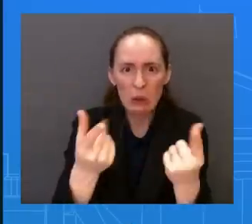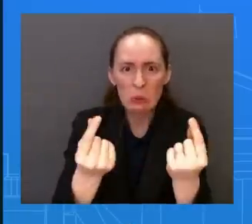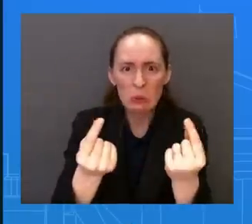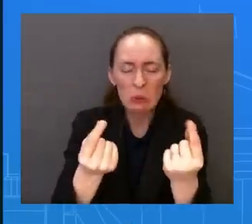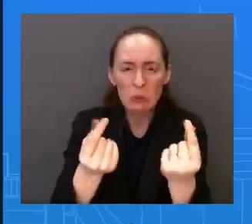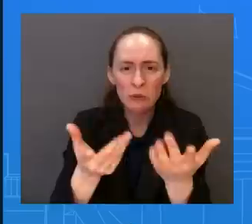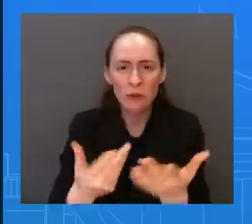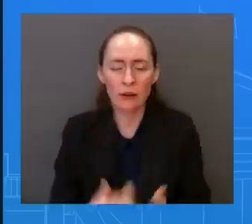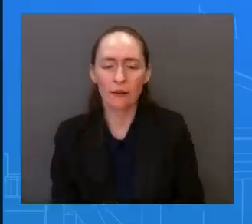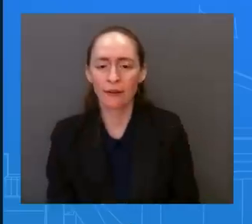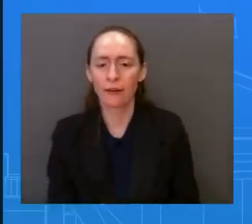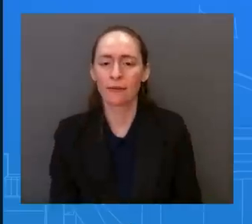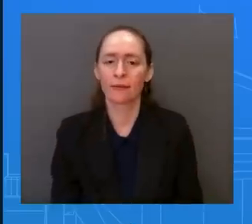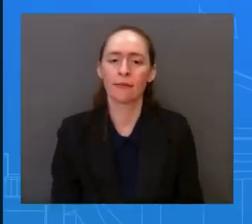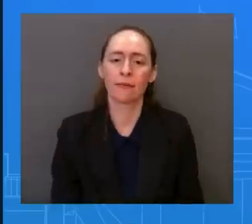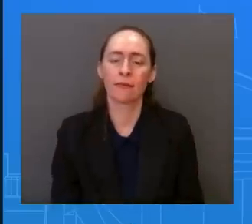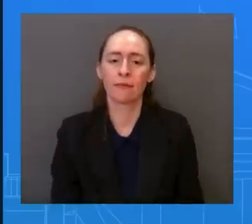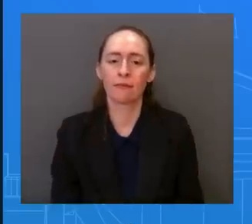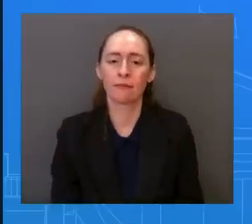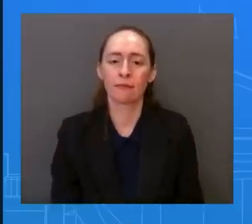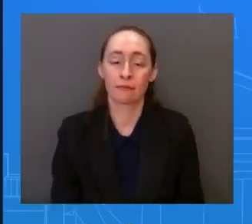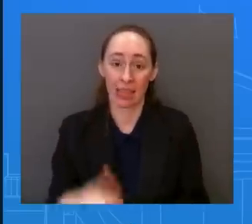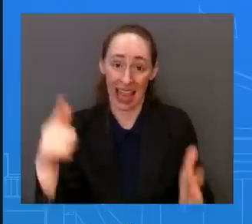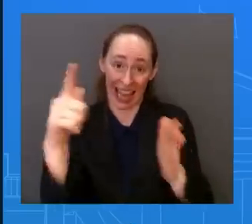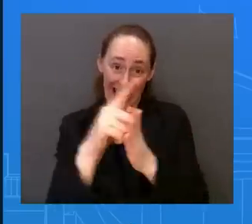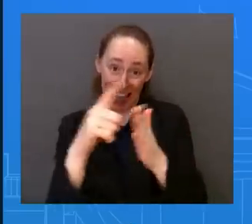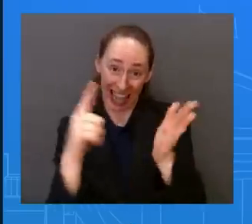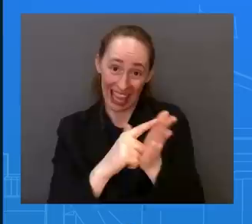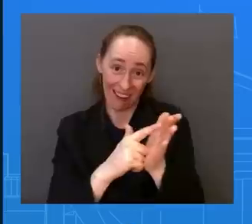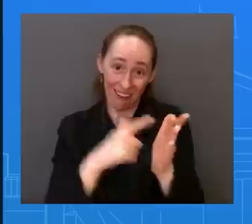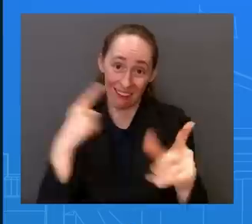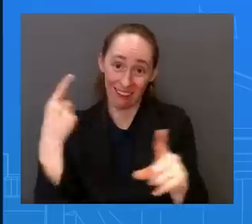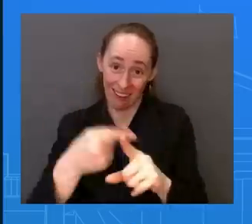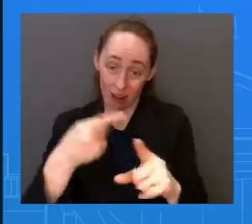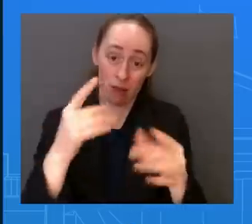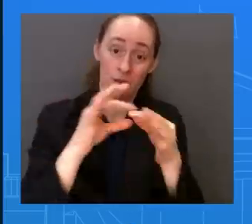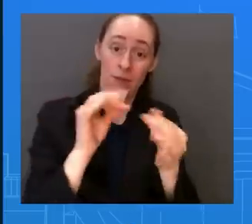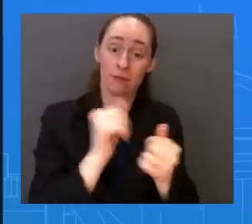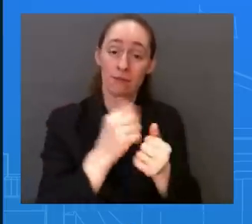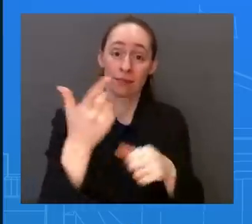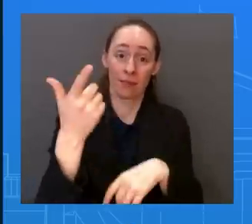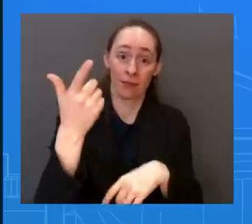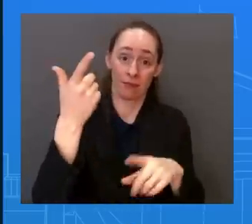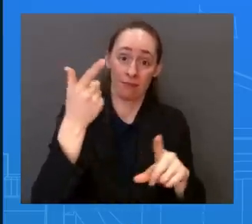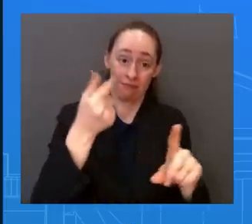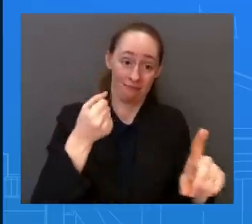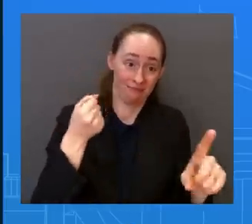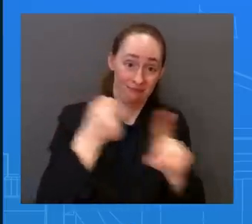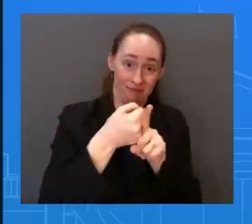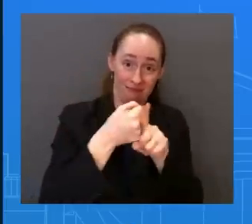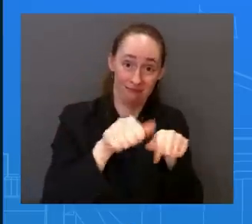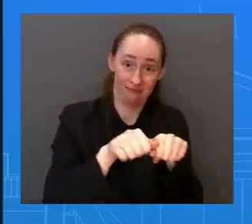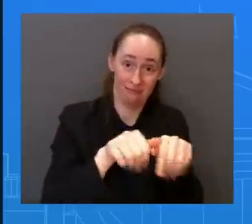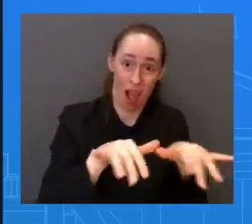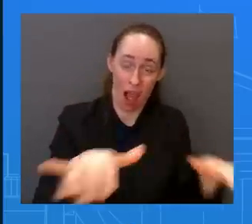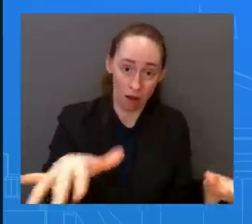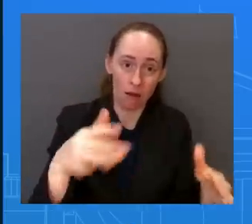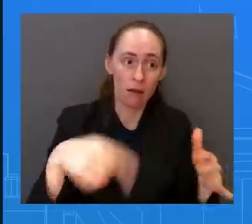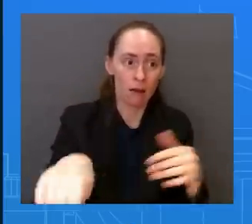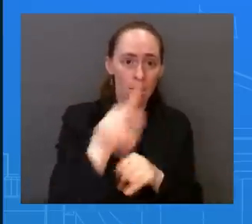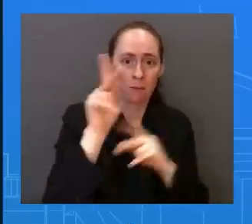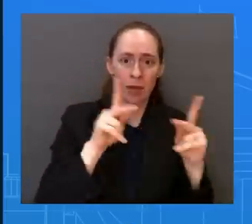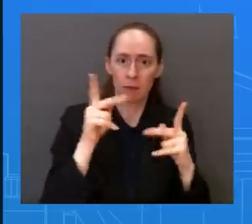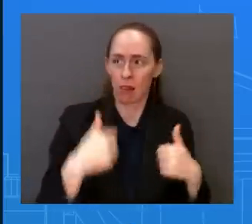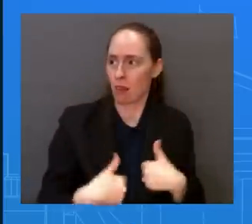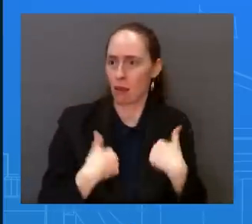on individuals' personal circumstances. And certainly those impacts, which have accumulated over the course of the last